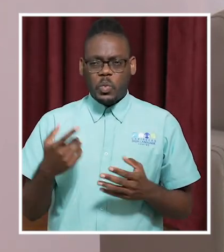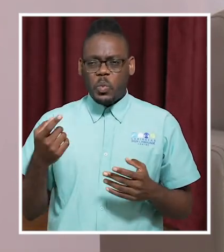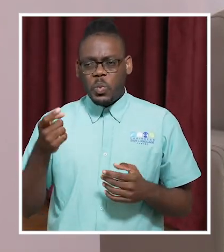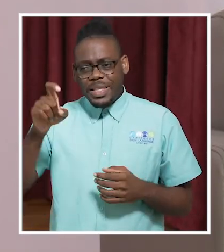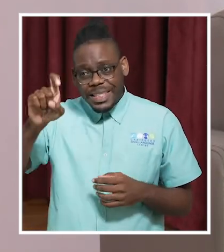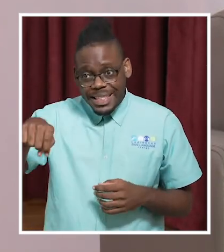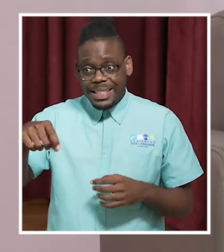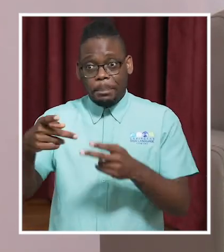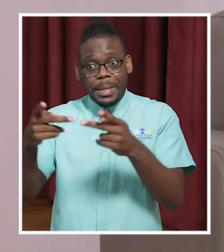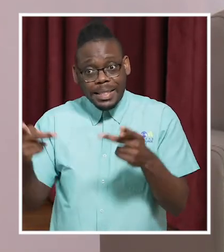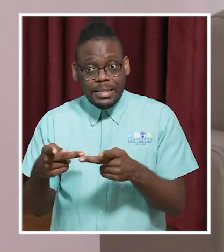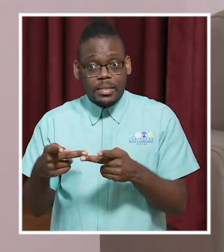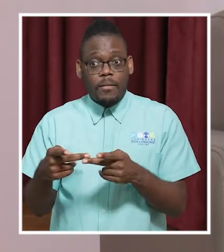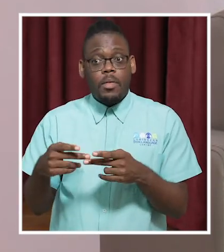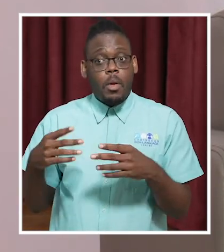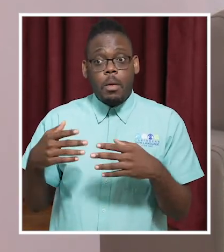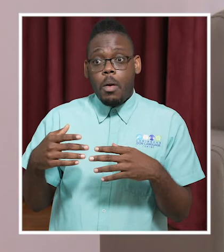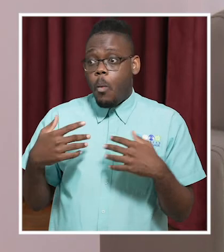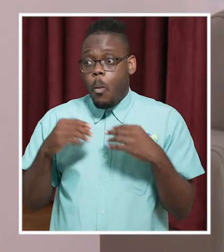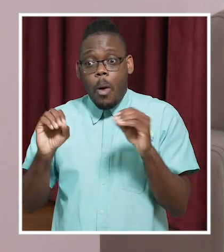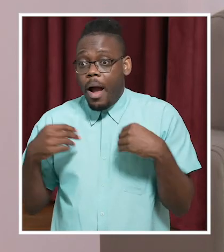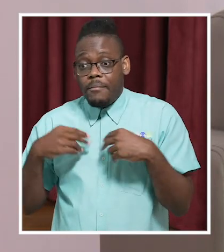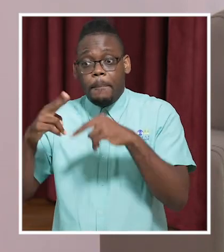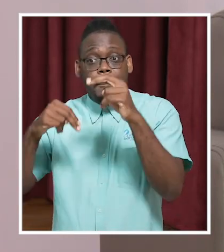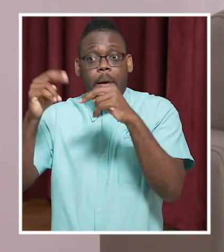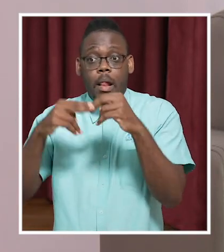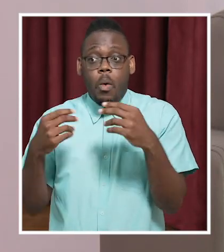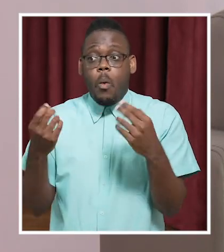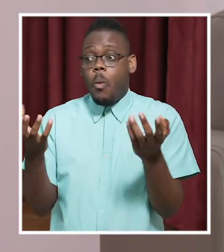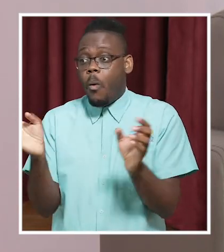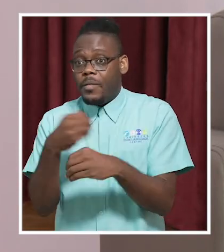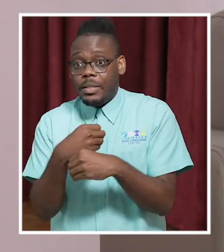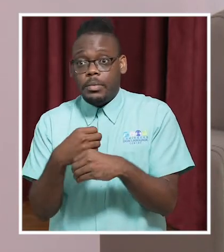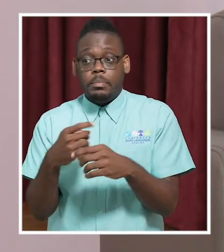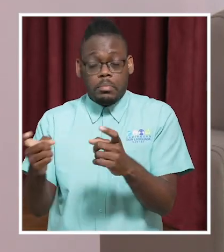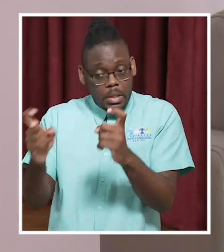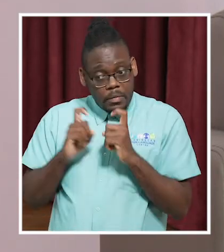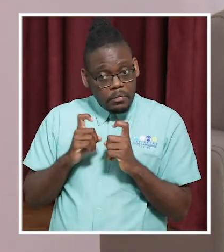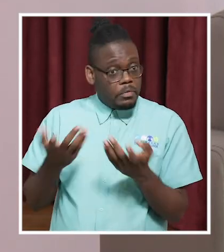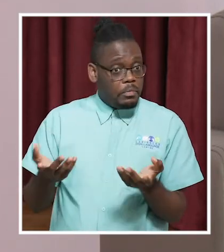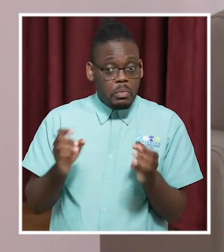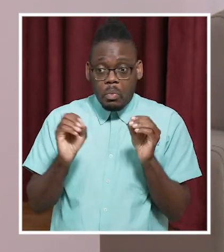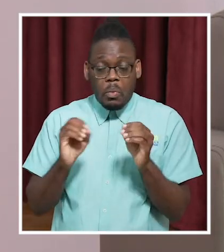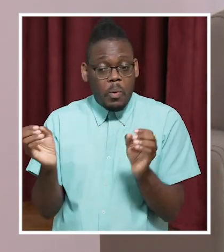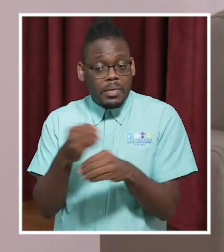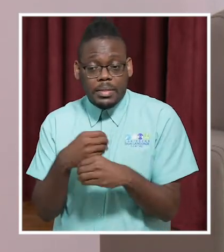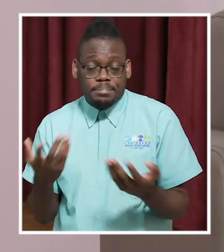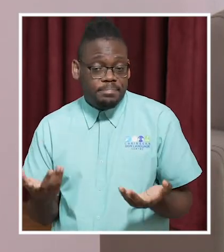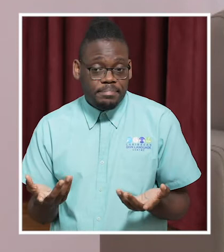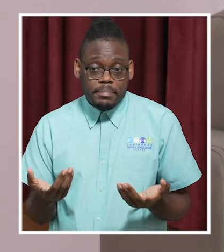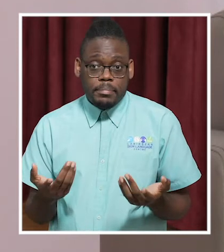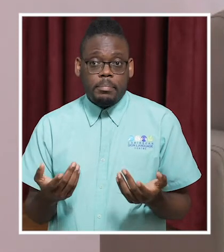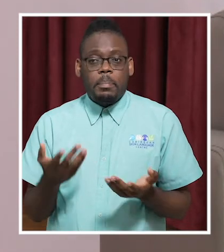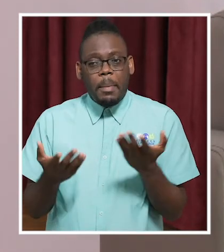If anybody has a space that they can give us until we can be sustainable for a year and